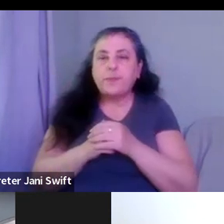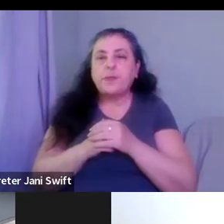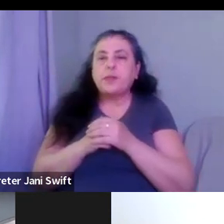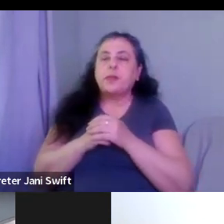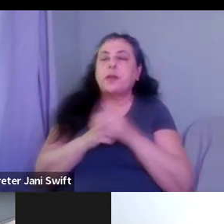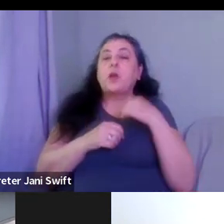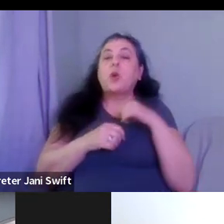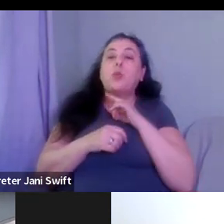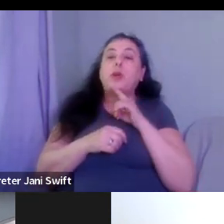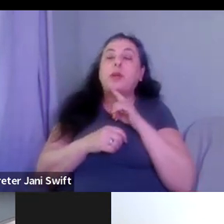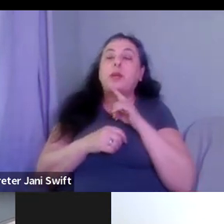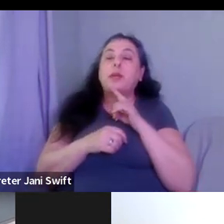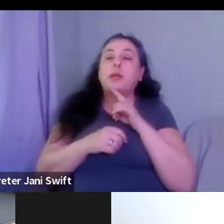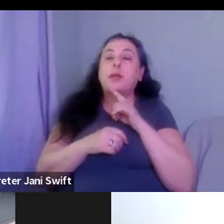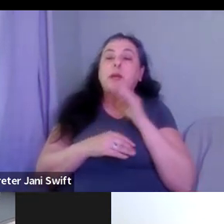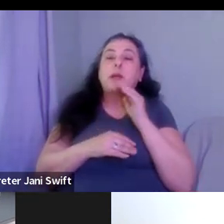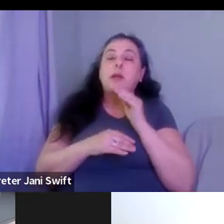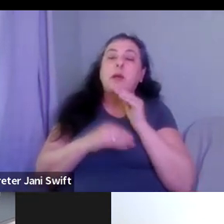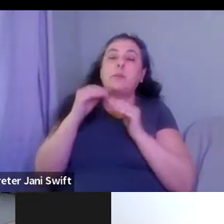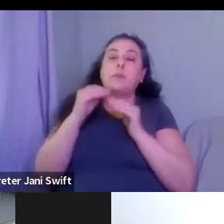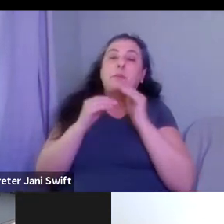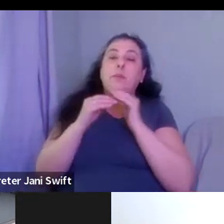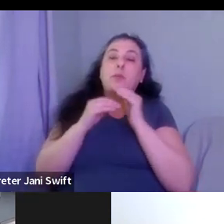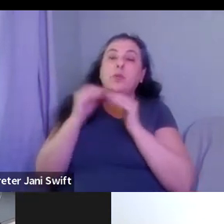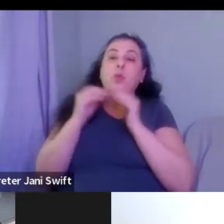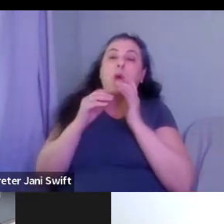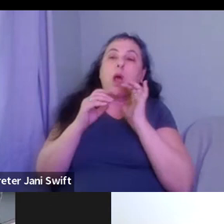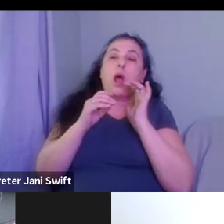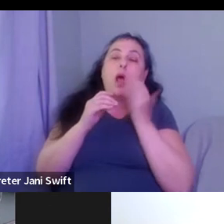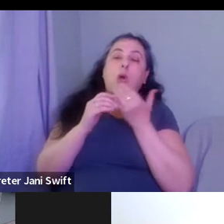out our work, and a lot of that is in